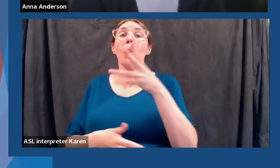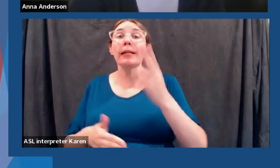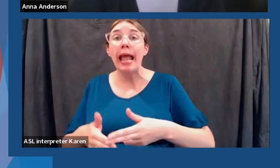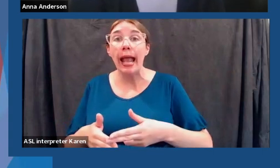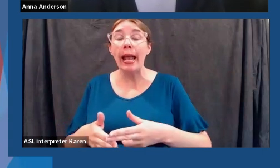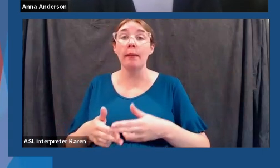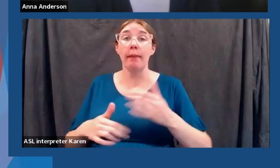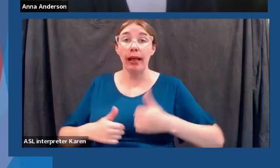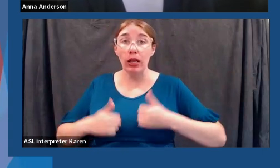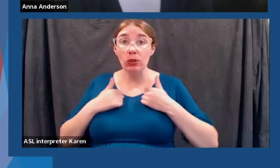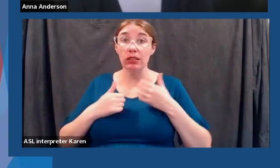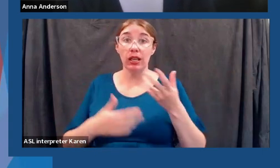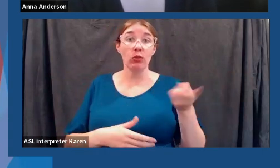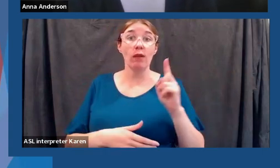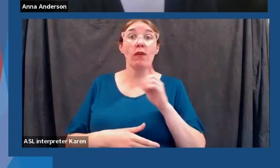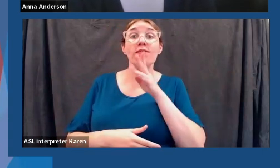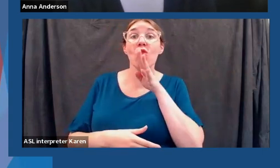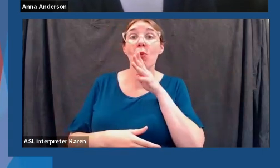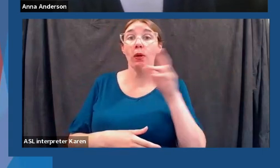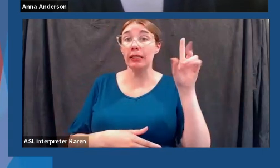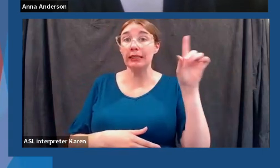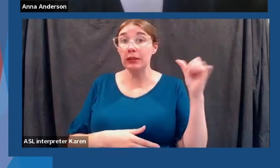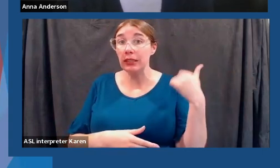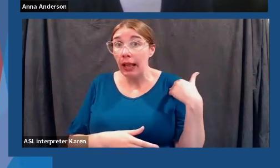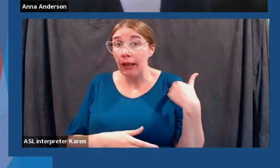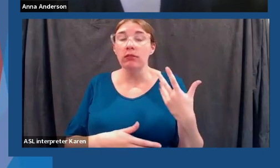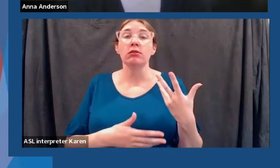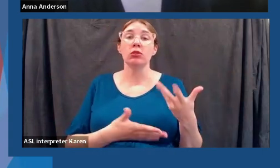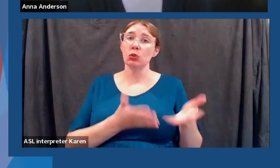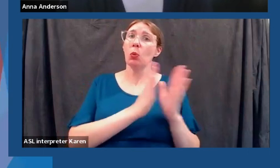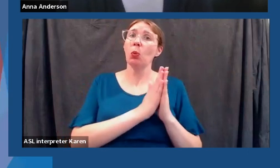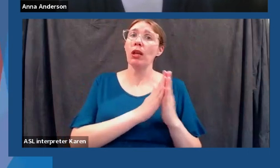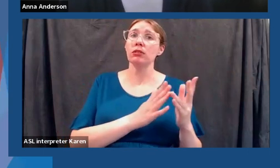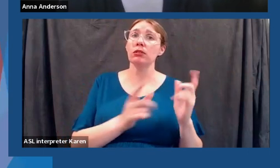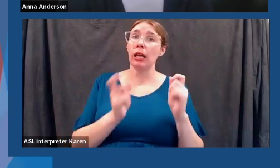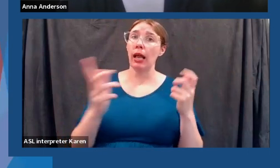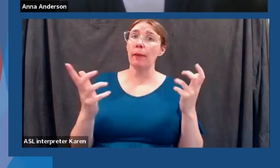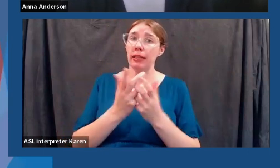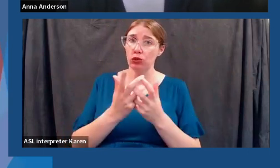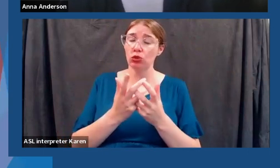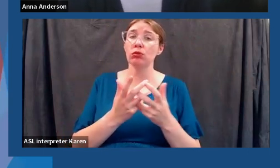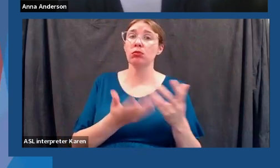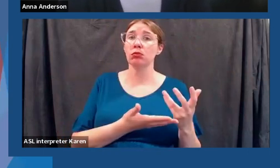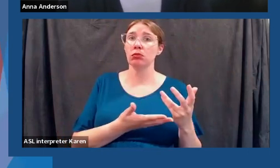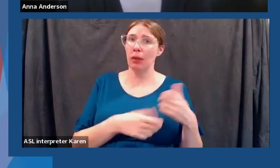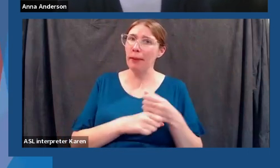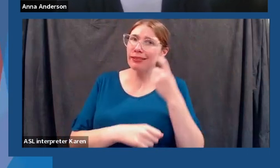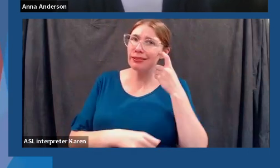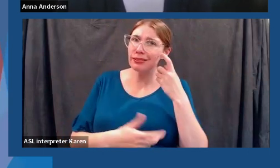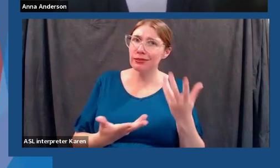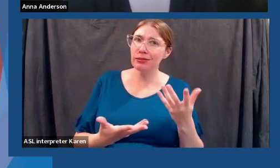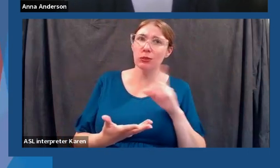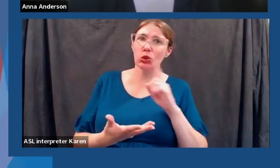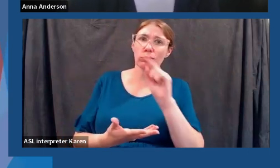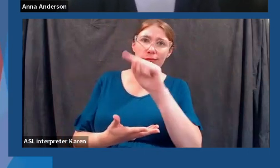any kind. So there's a lot of things that people can request that are accommodations that make a lot of sense to make sure that everybody